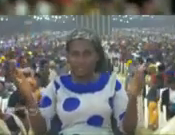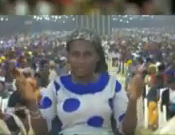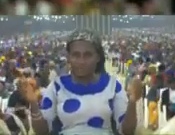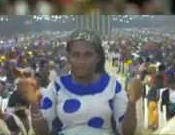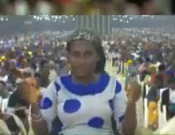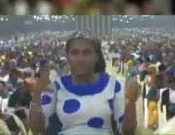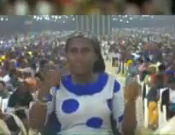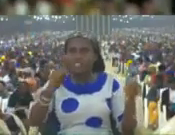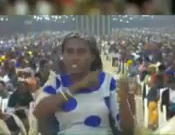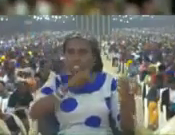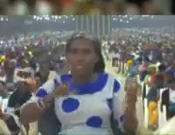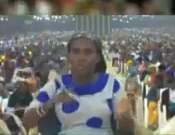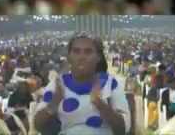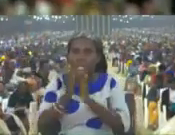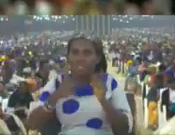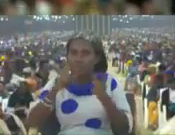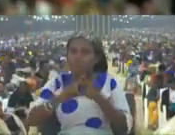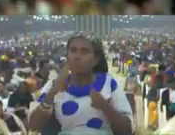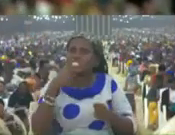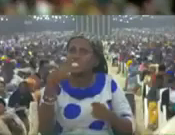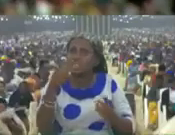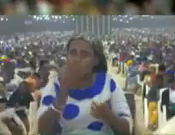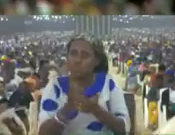The Lord asked me to tell someone.